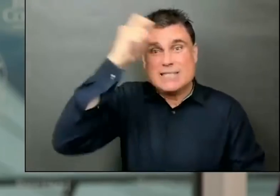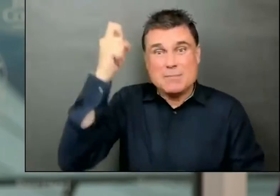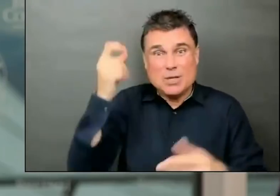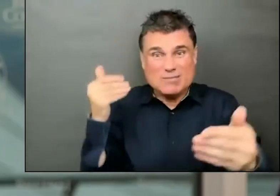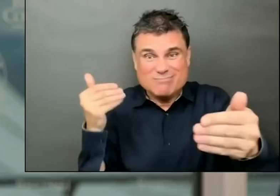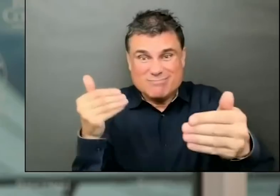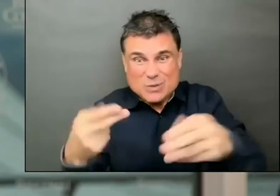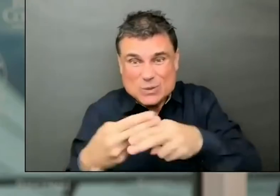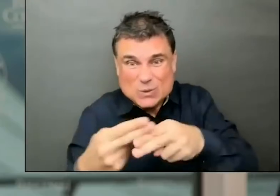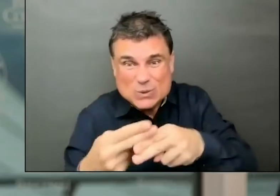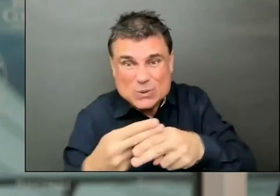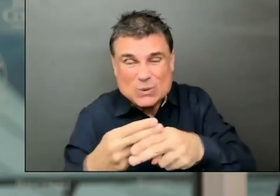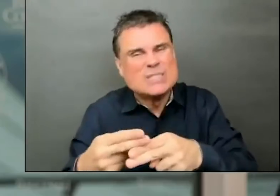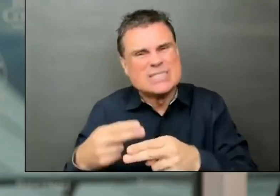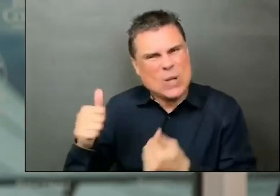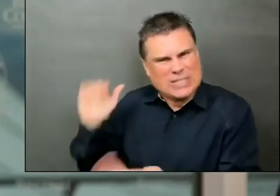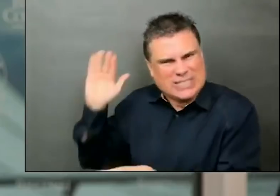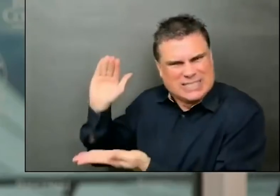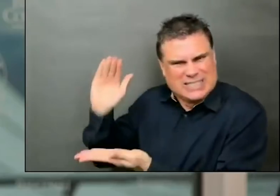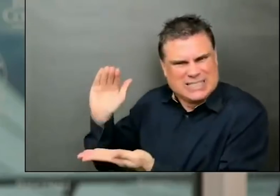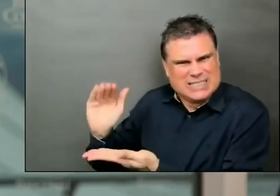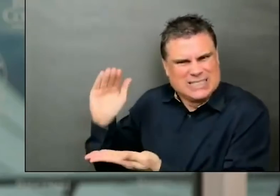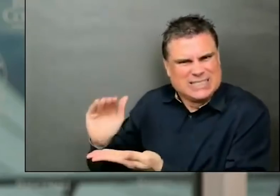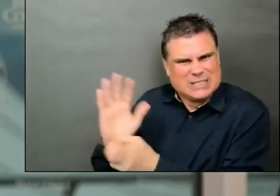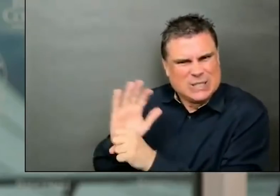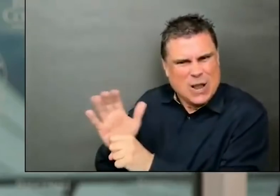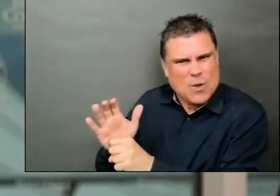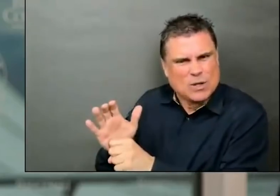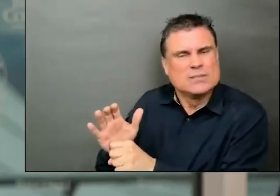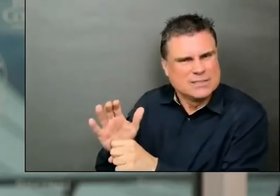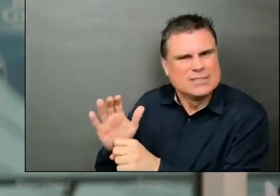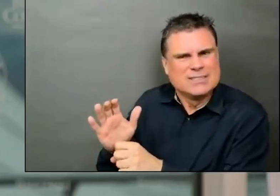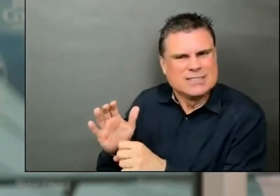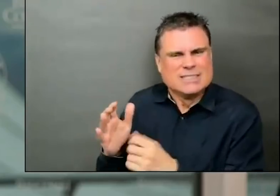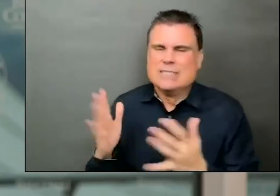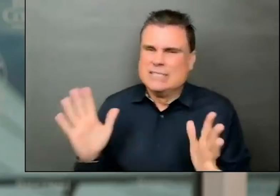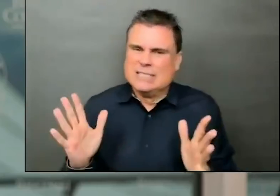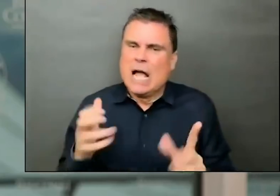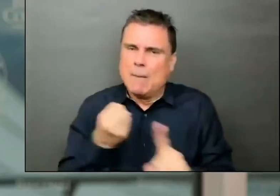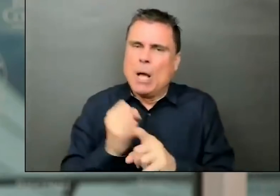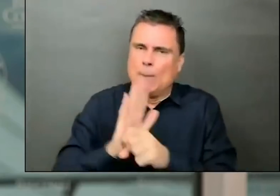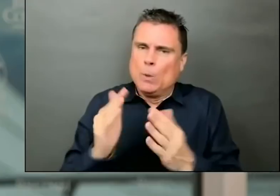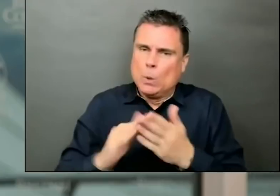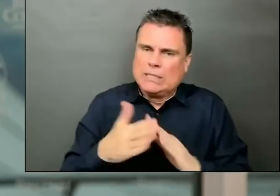by minimizing the impact on our communities now. And